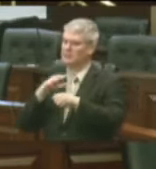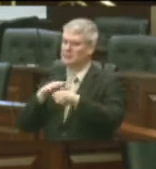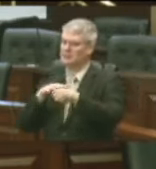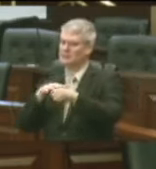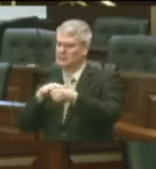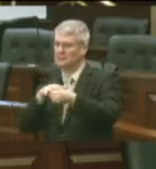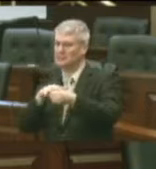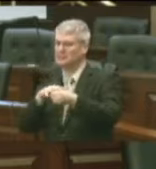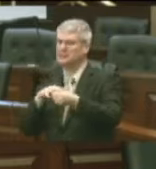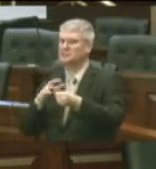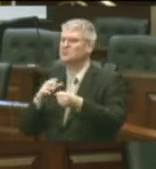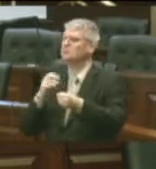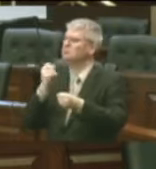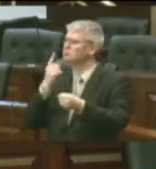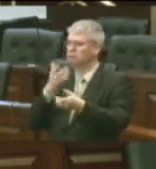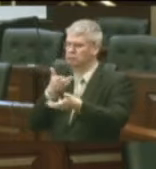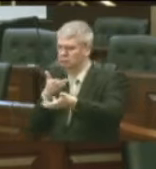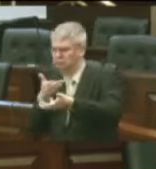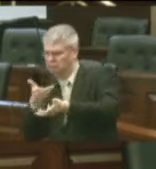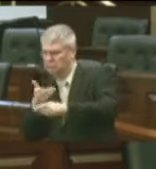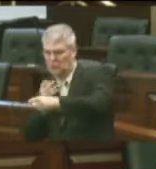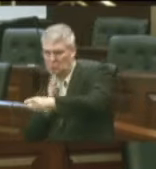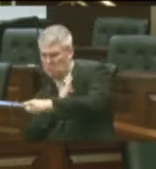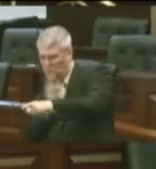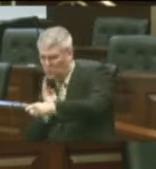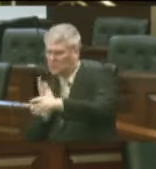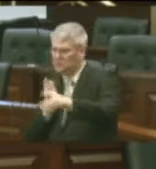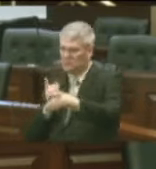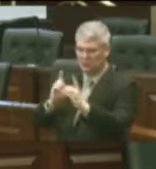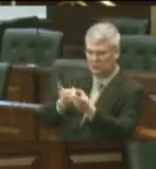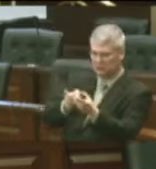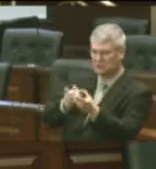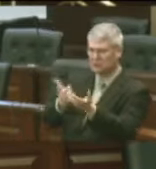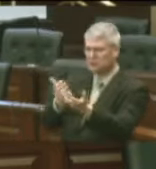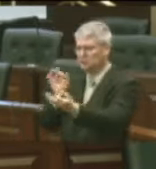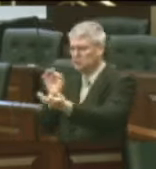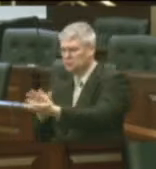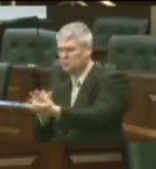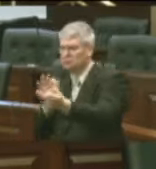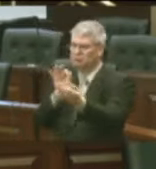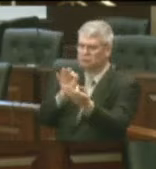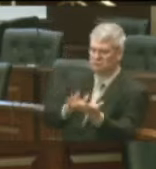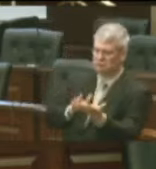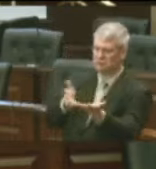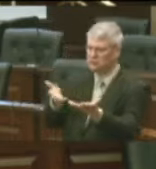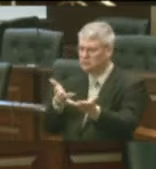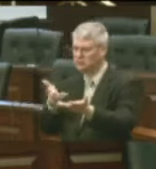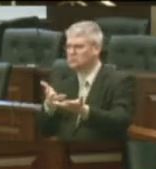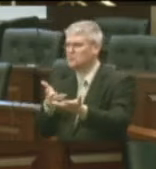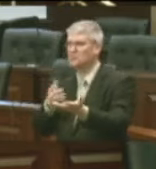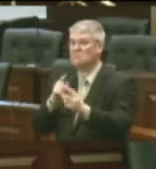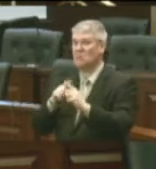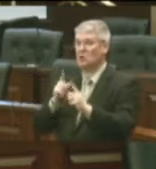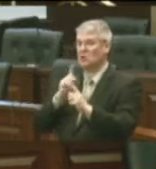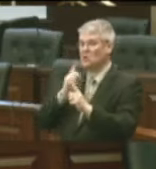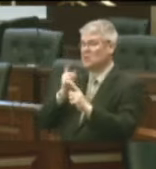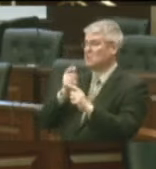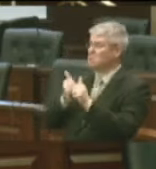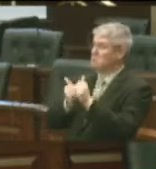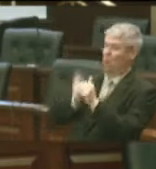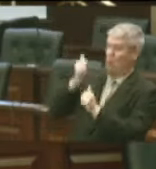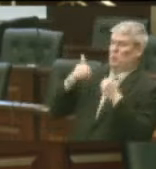refine this program. But we want to make it available for the parents that are most in need and having to make the most sacrifices.